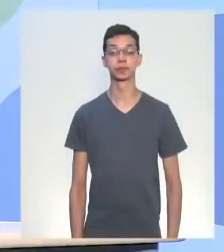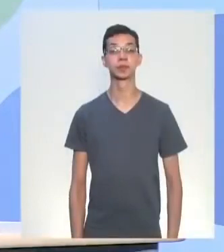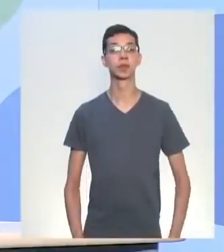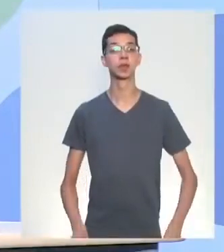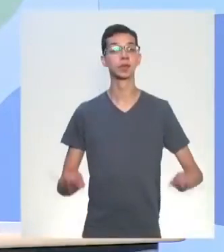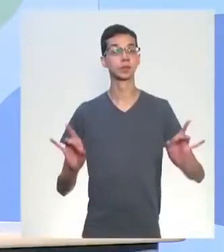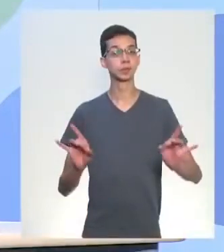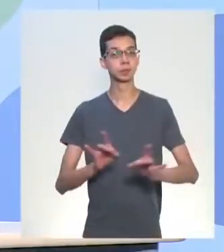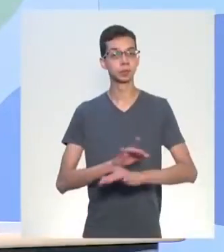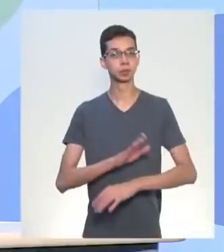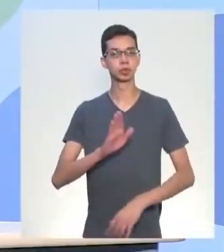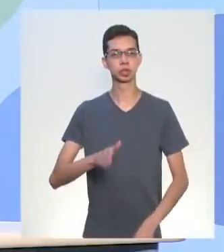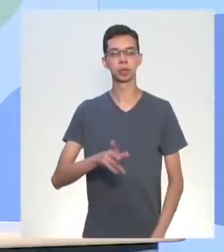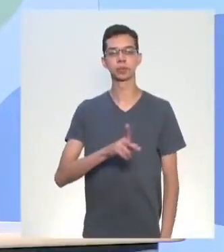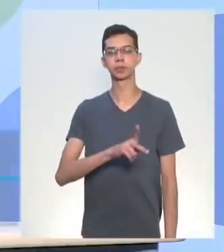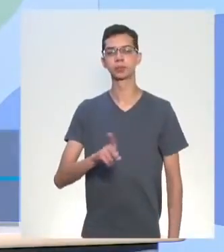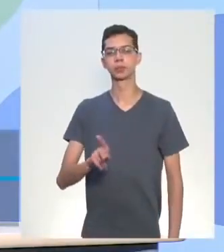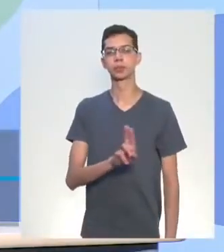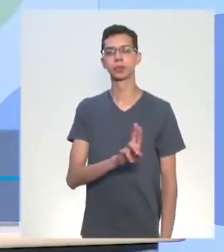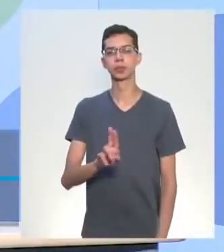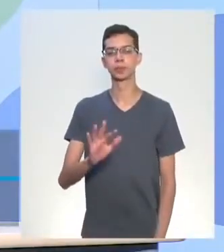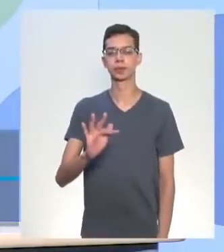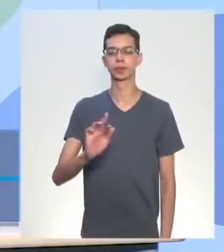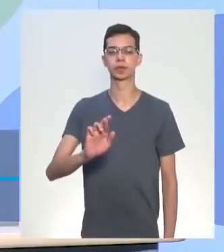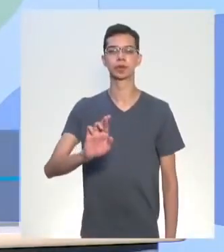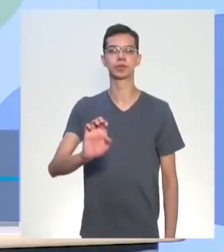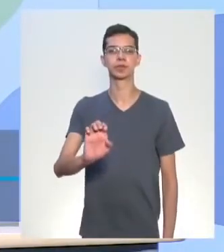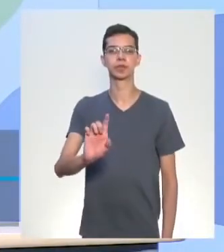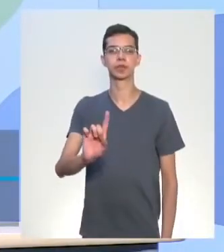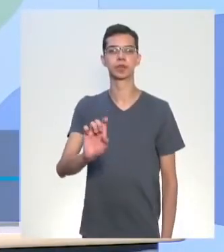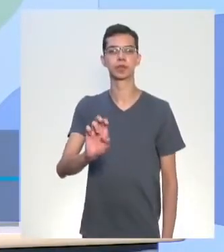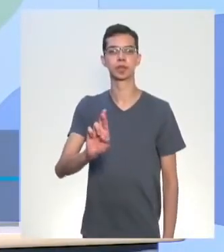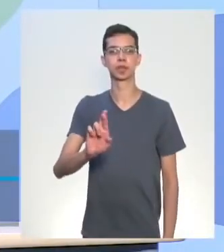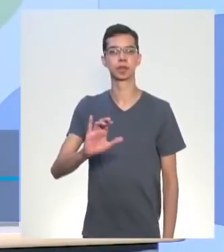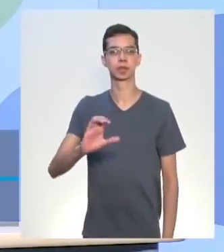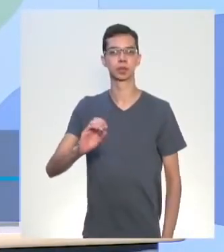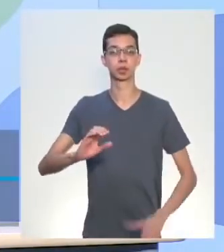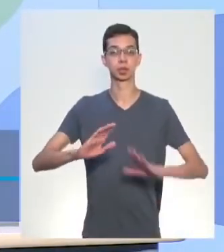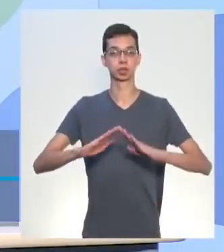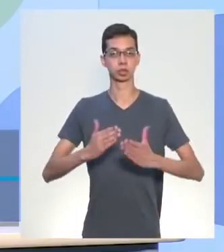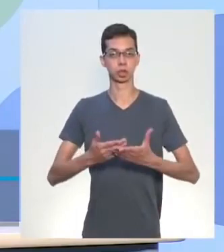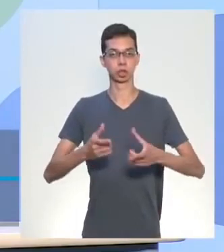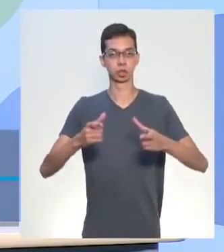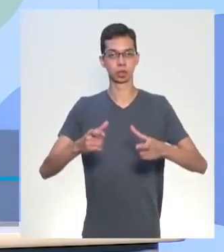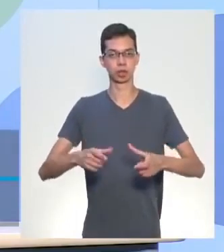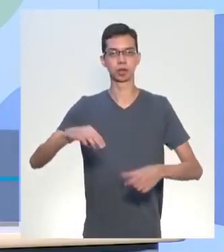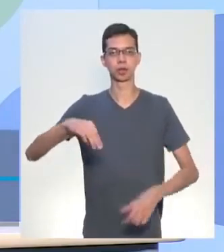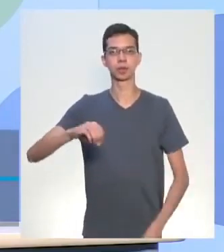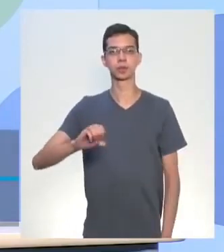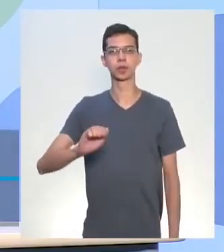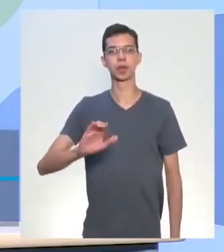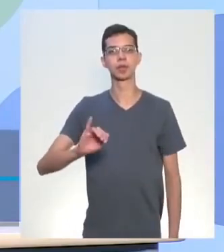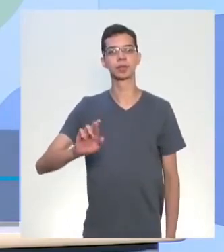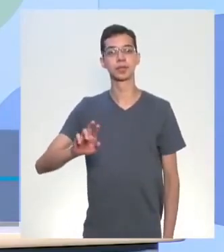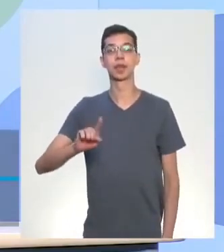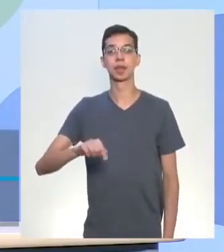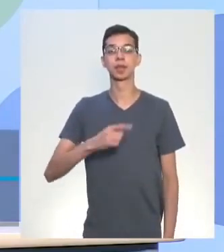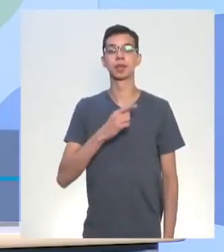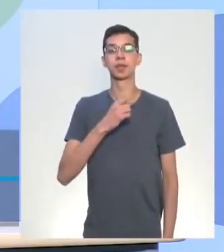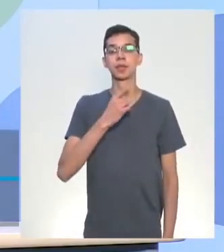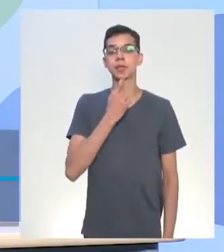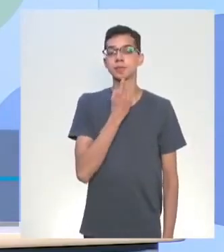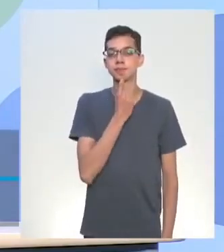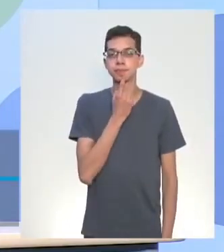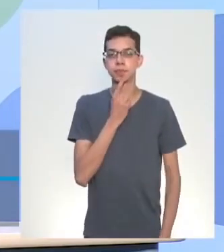Viviane, conosco o professor Frederico, tá? Lá da escola Moacir, lá de Campinas, Diretoria de Ensino Leste.